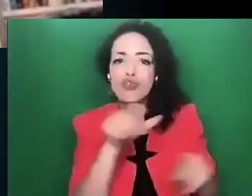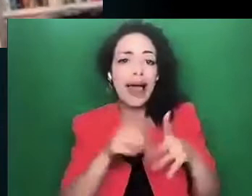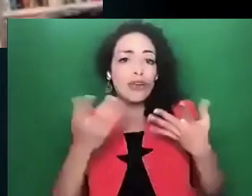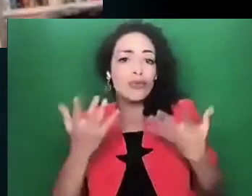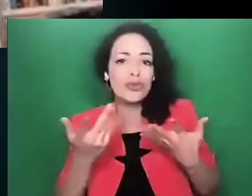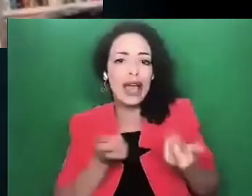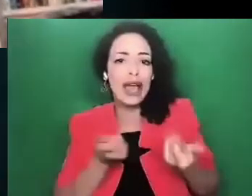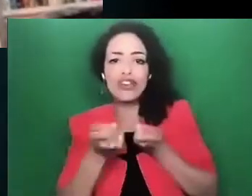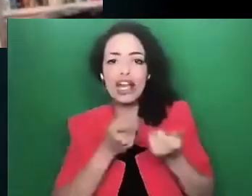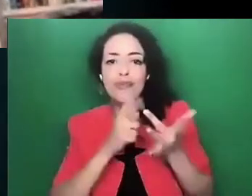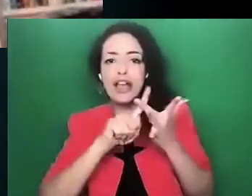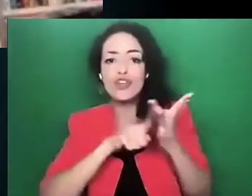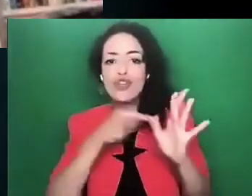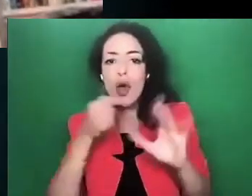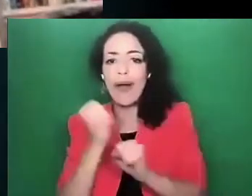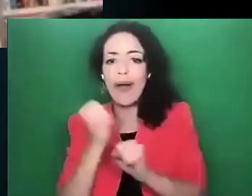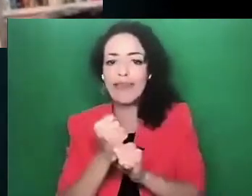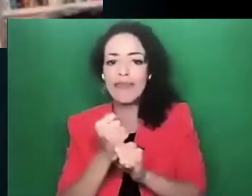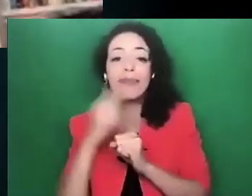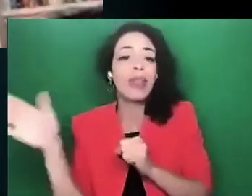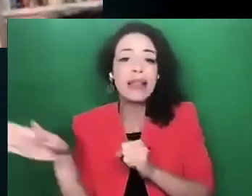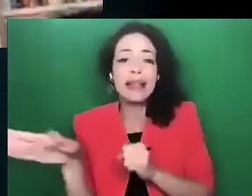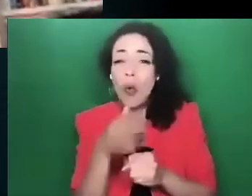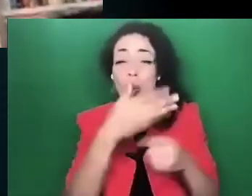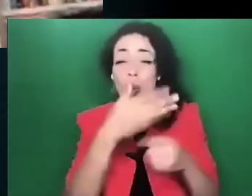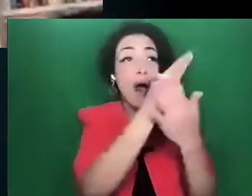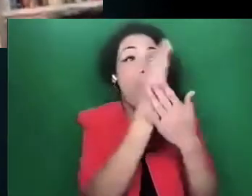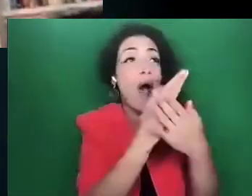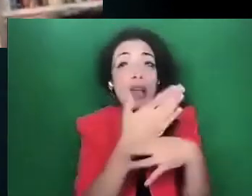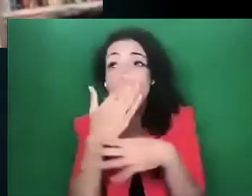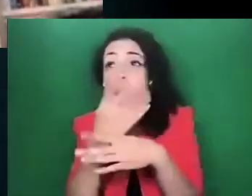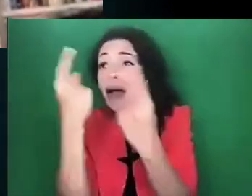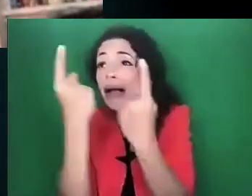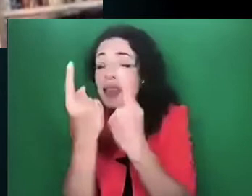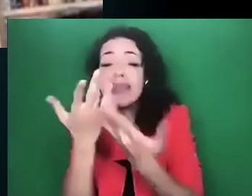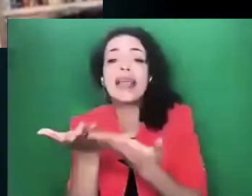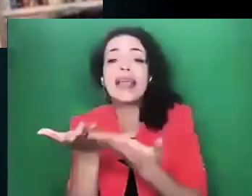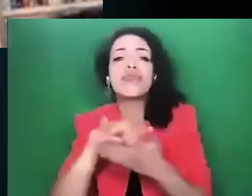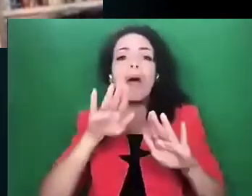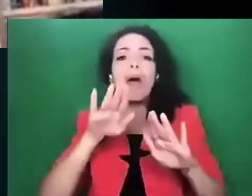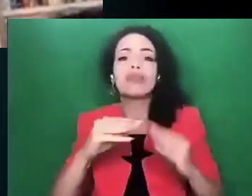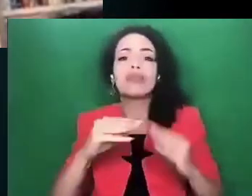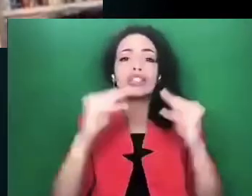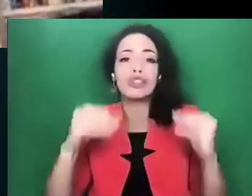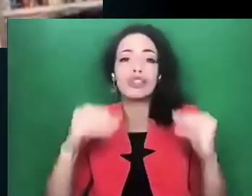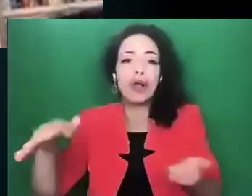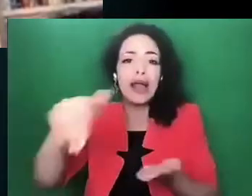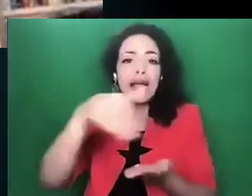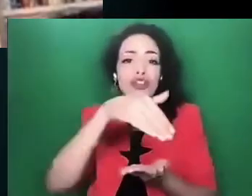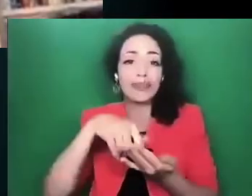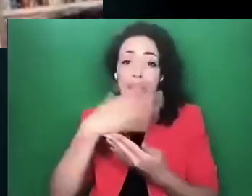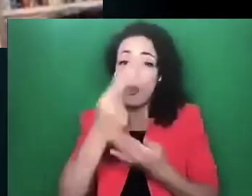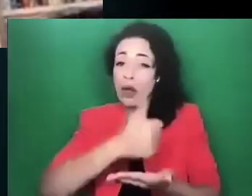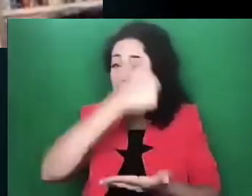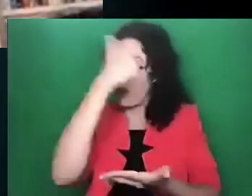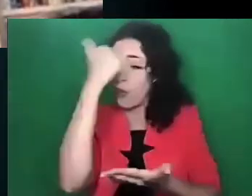works from the British Museum's collection. And among these works, I'm proud to say, are the extraordinary collage of Hera